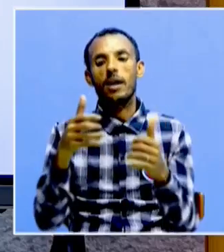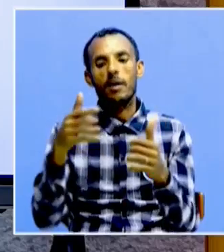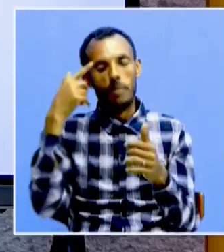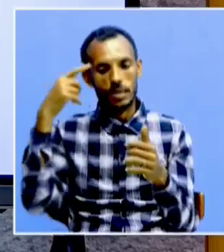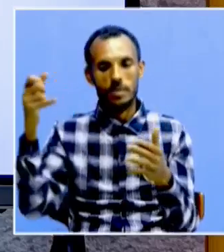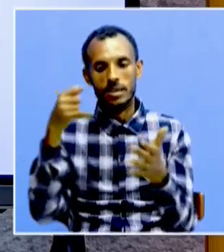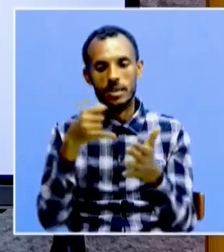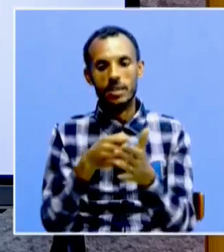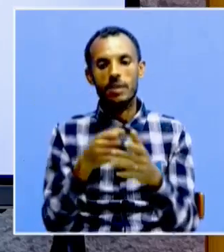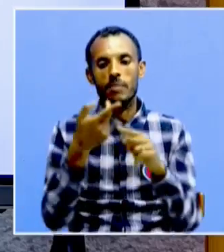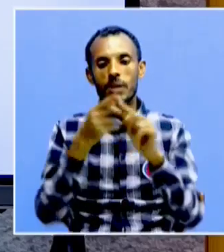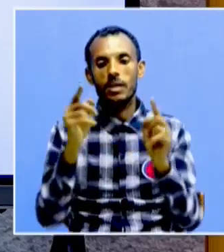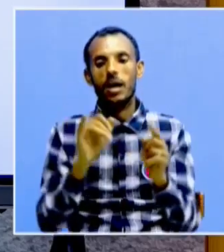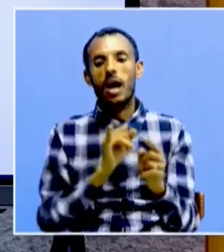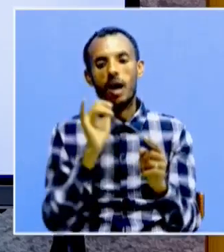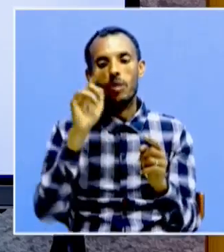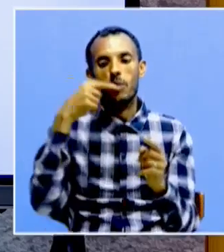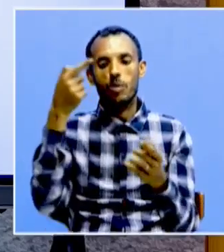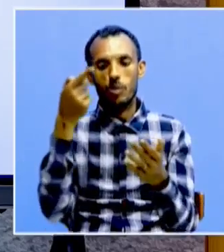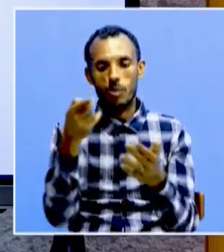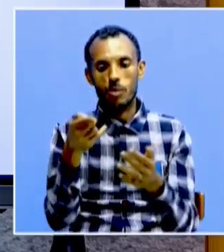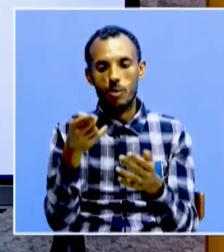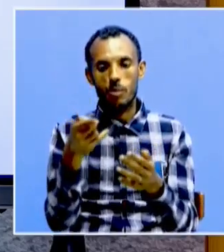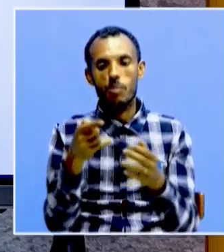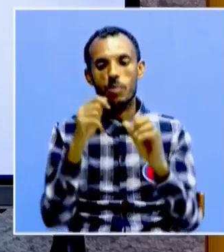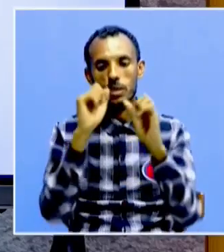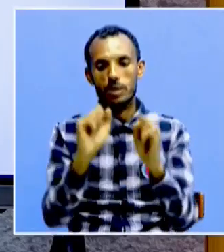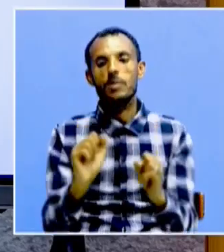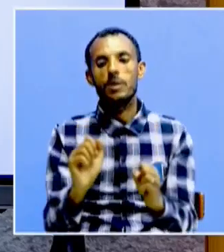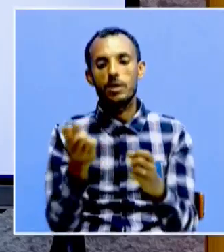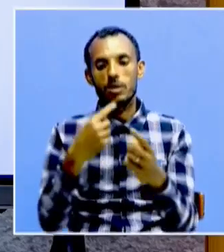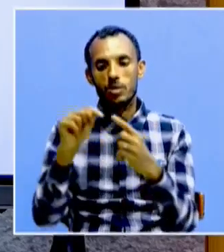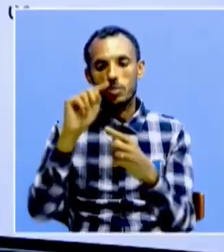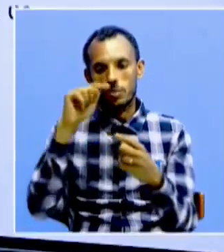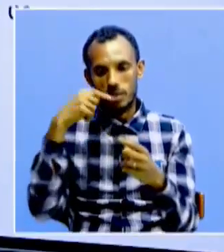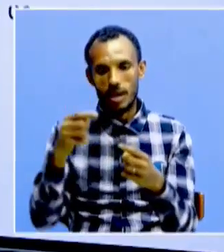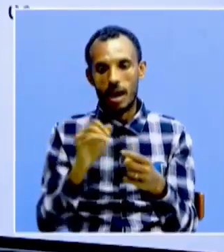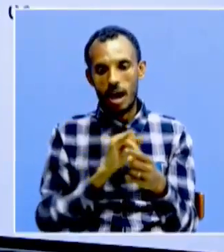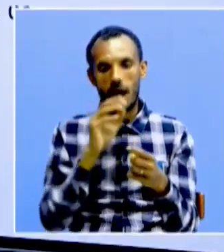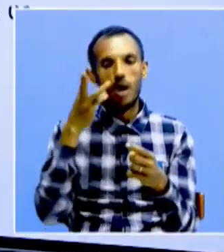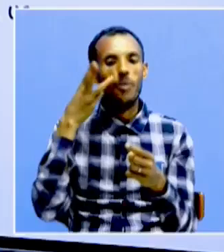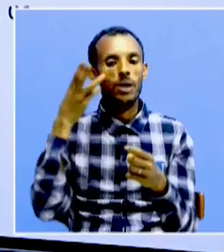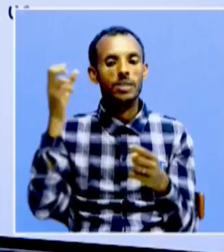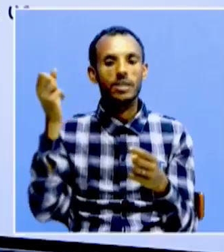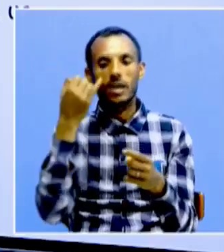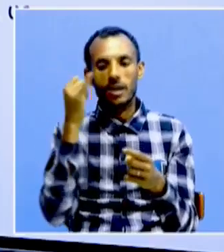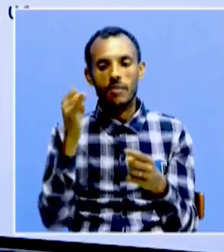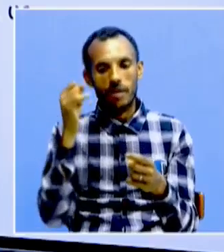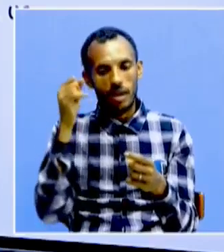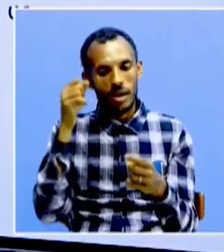okay? But as I told you, it's possible to say if I was, if she was, if he was,